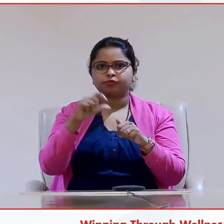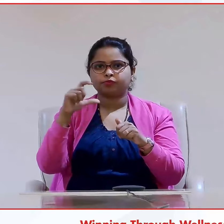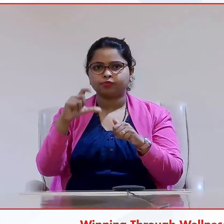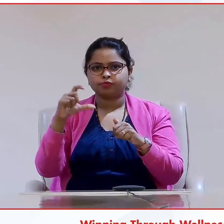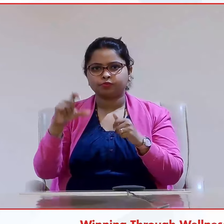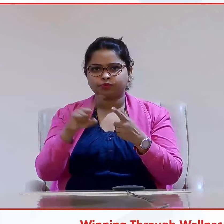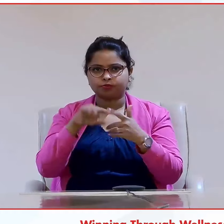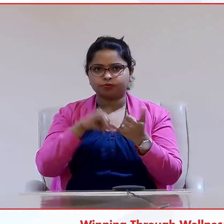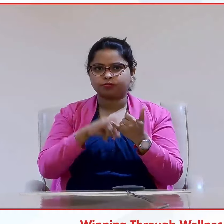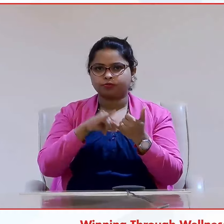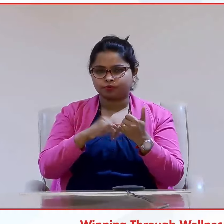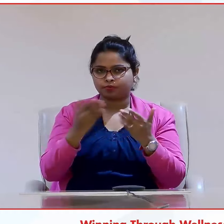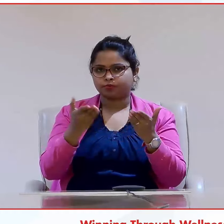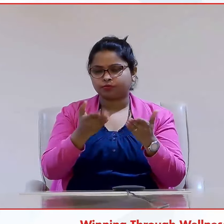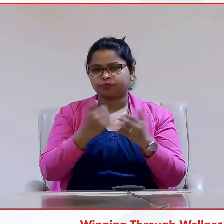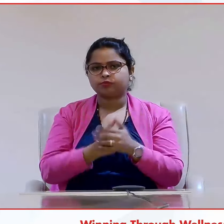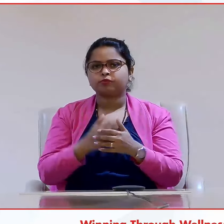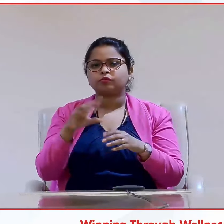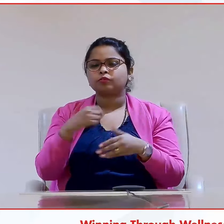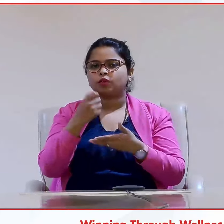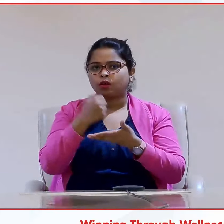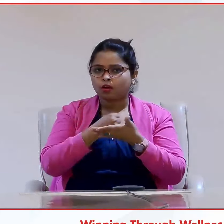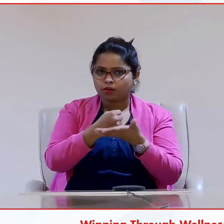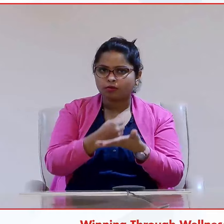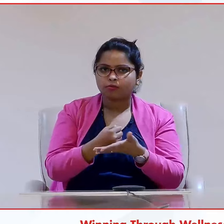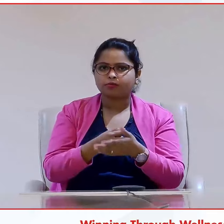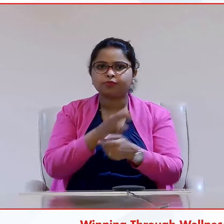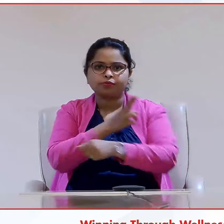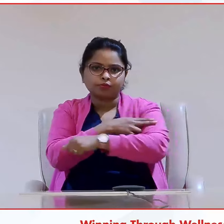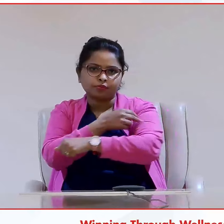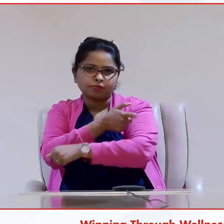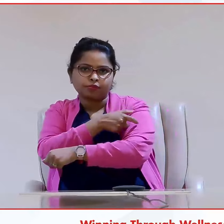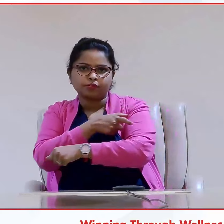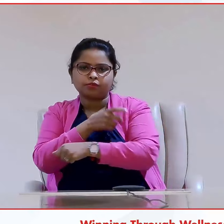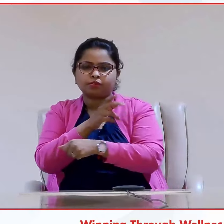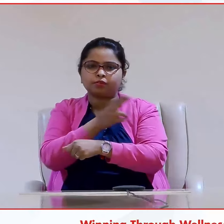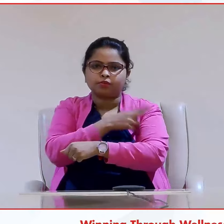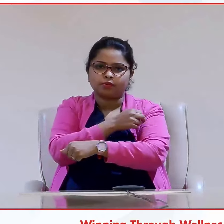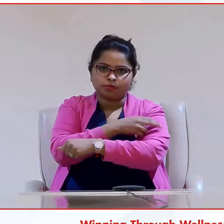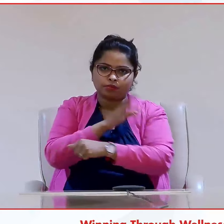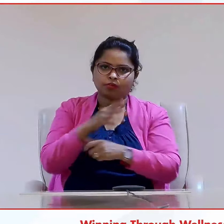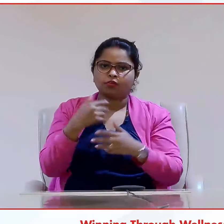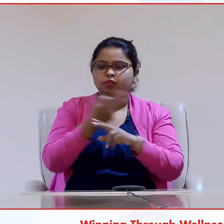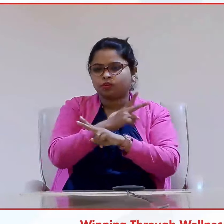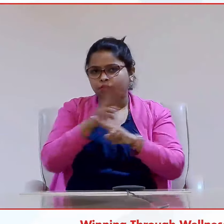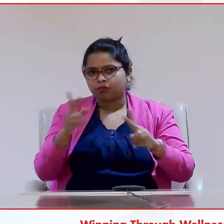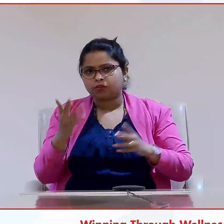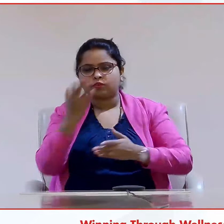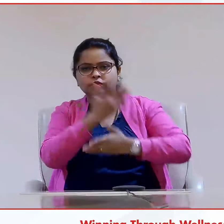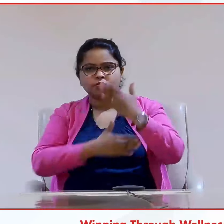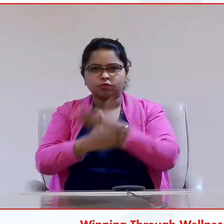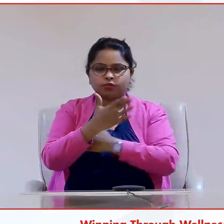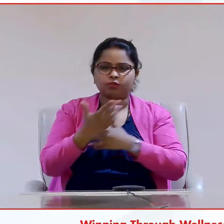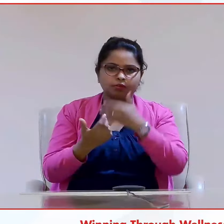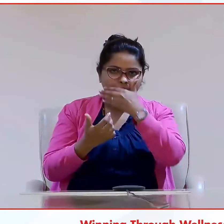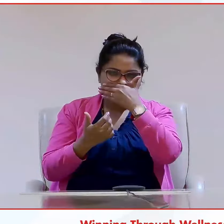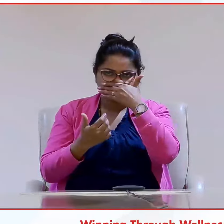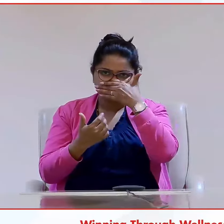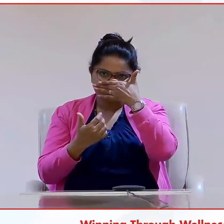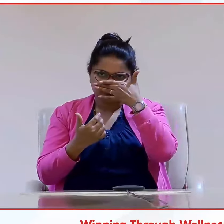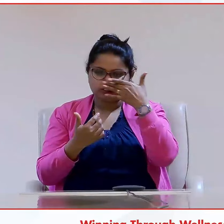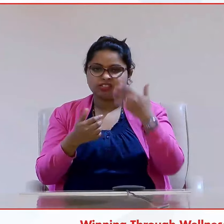built to help the employees who have different challenges, physical challenges, to actually